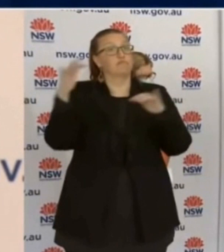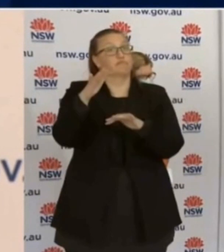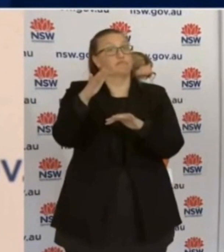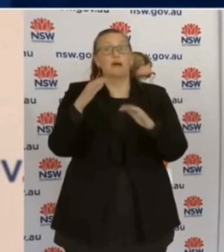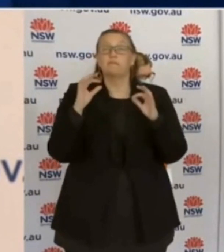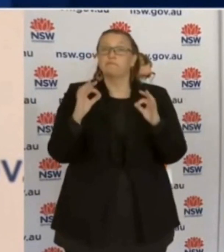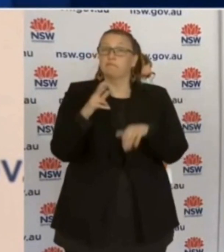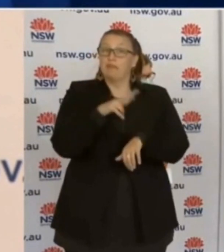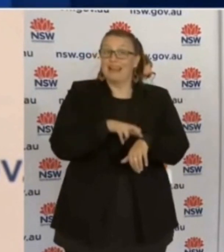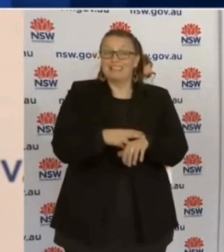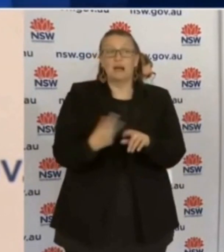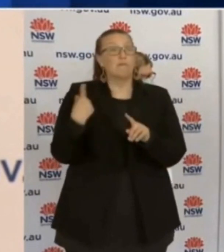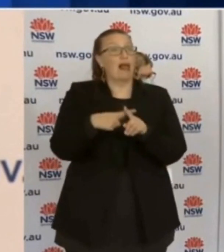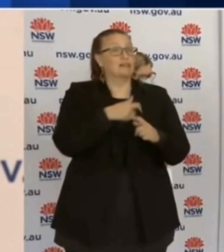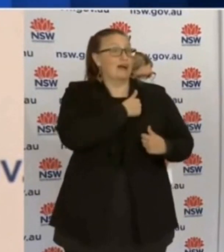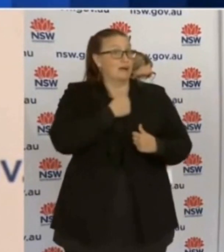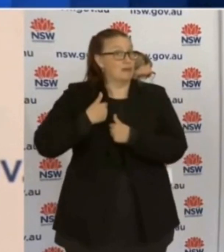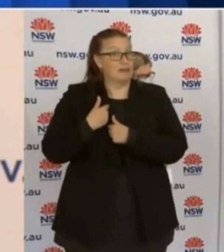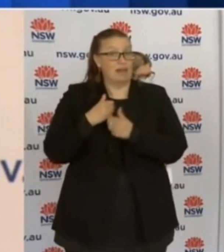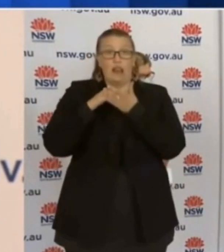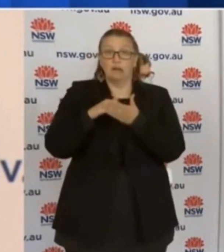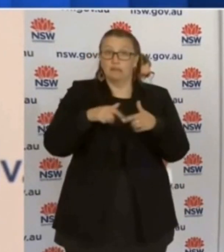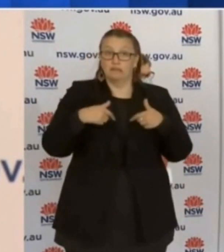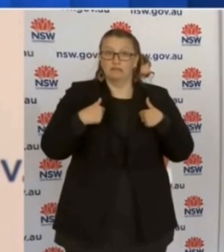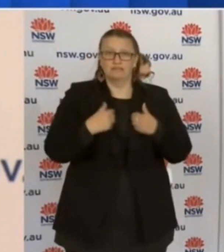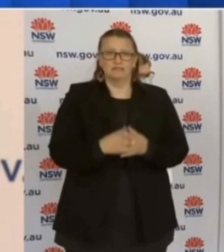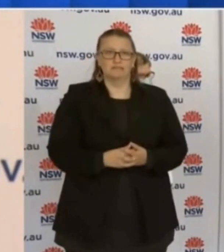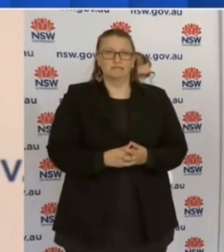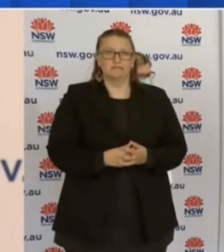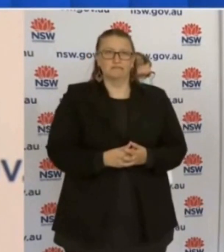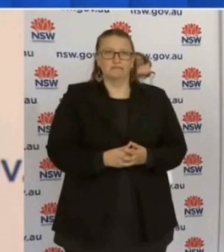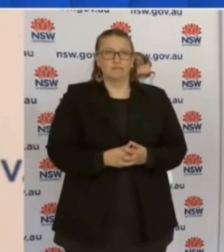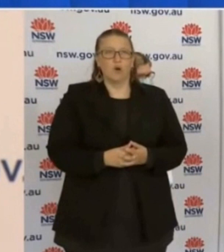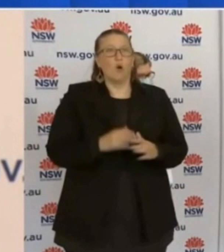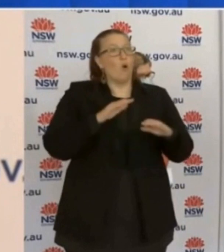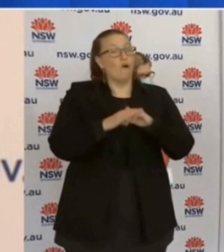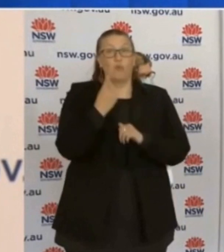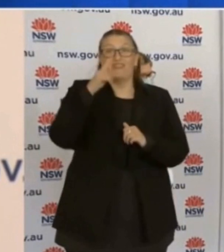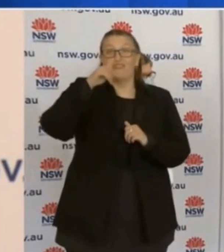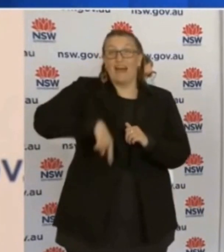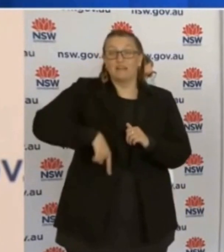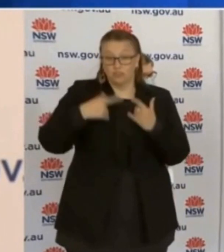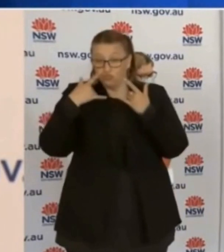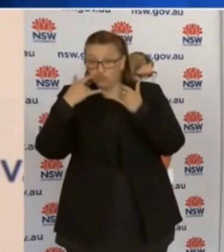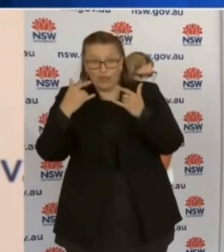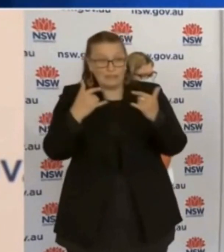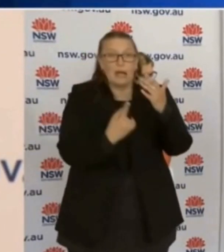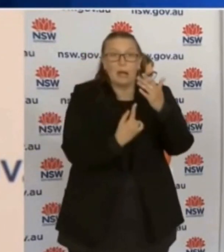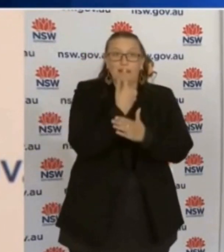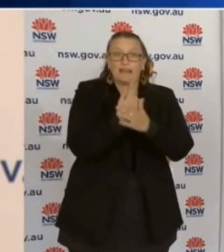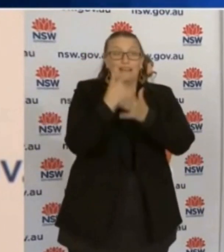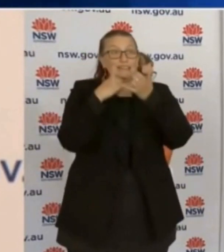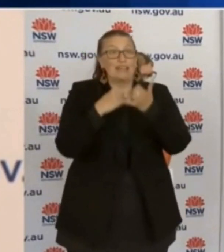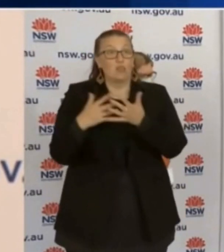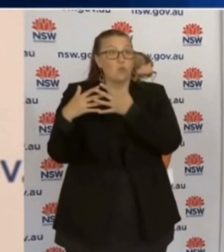ADF as well. So just in the last 24 hours, over 1,000 compliance checks just in that southwest,